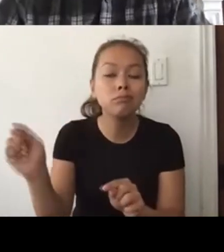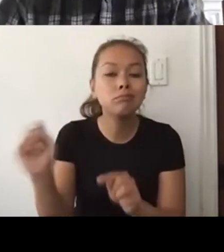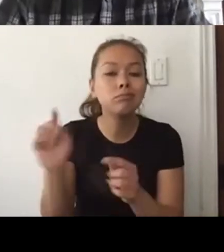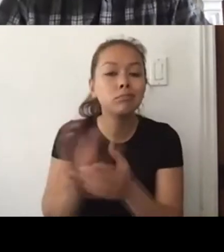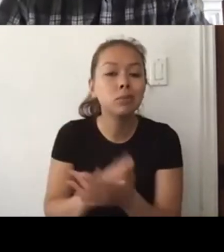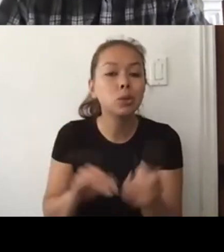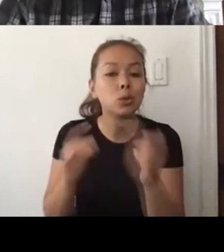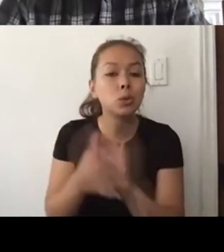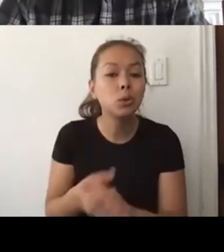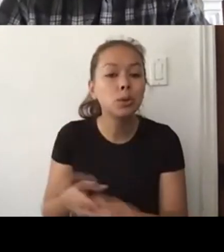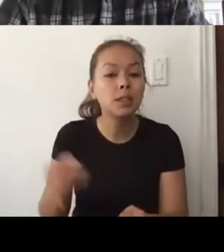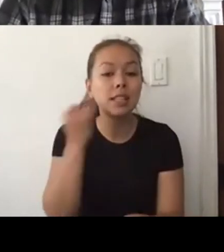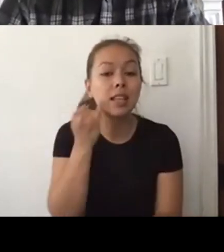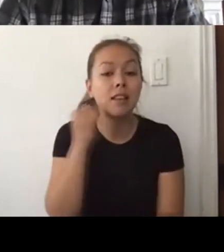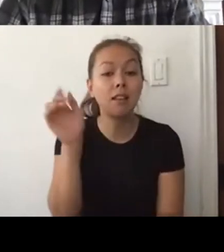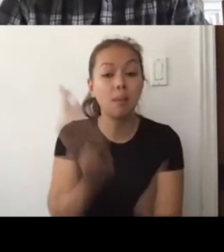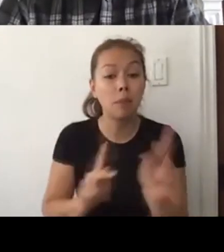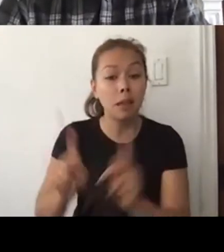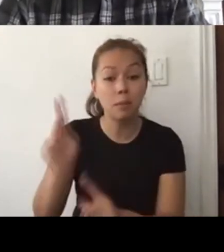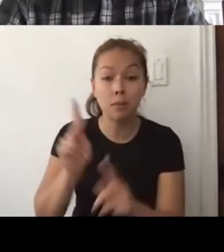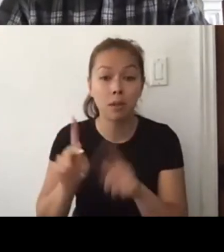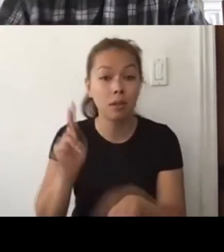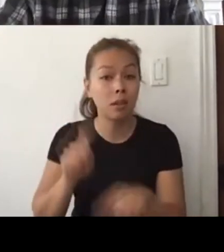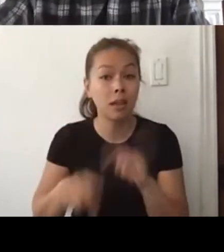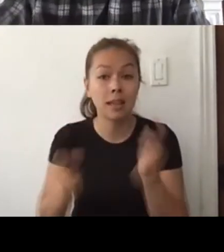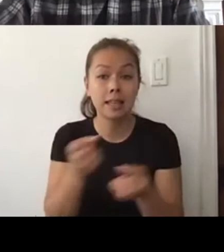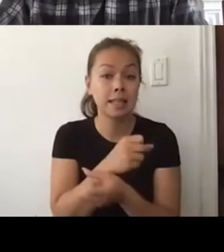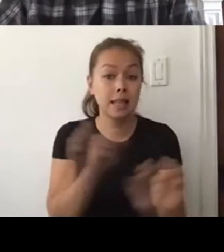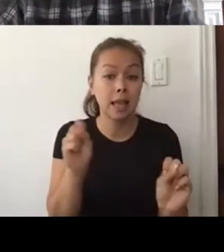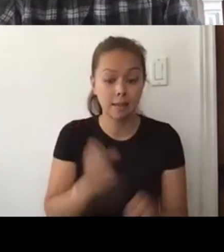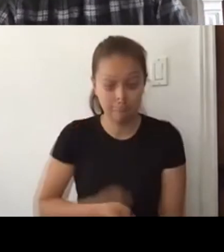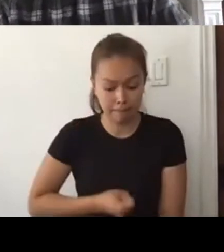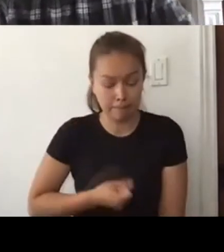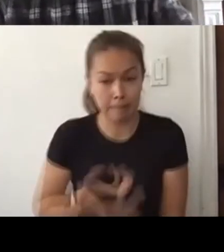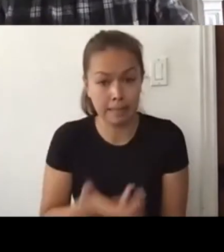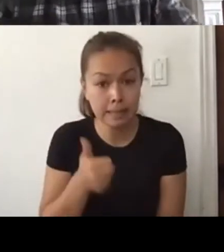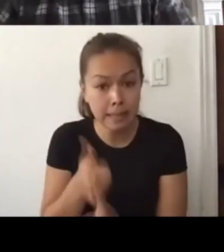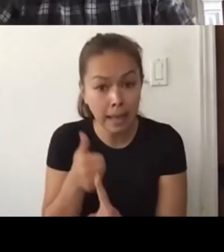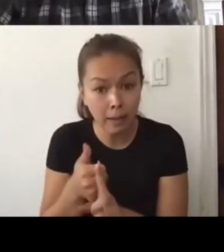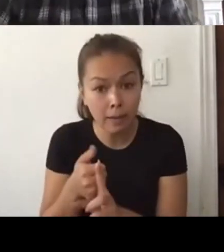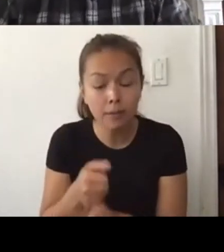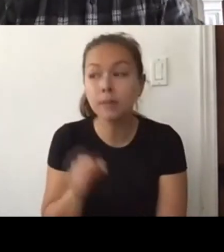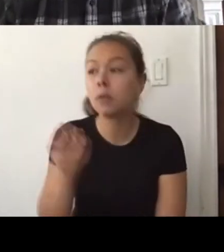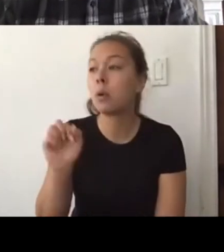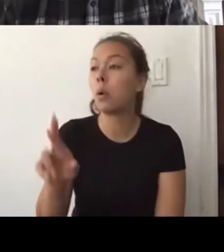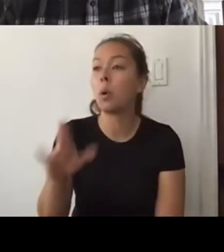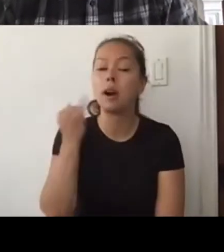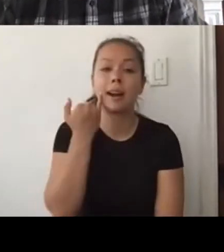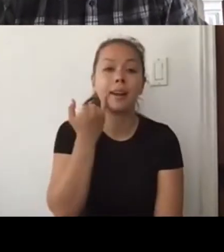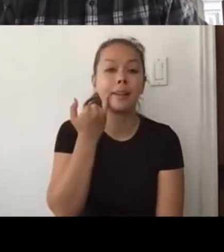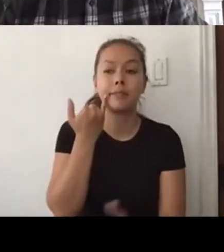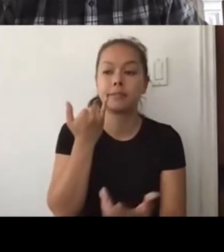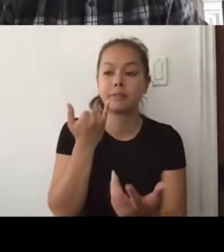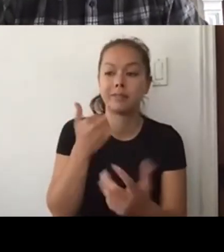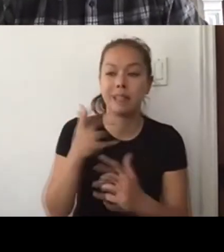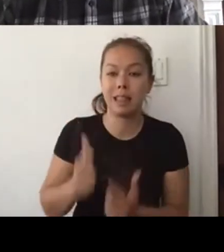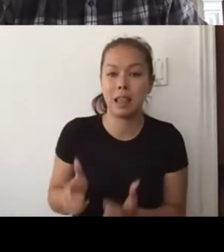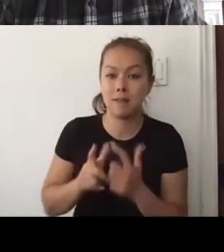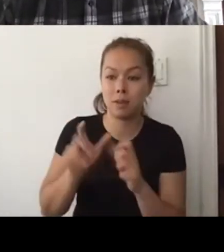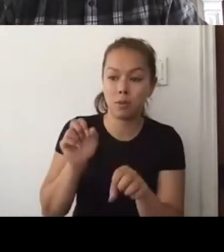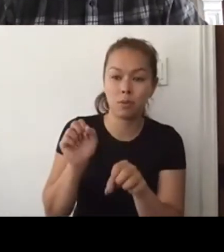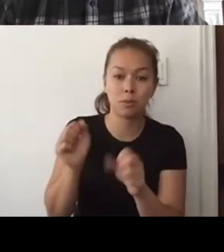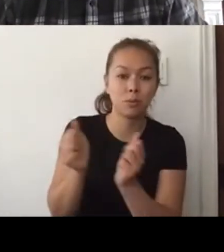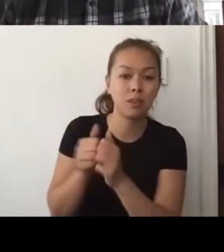be authentically themselves when it's, you know, living with constraining, you know, family or, you know,